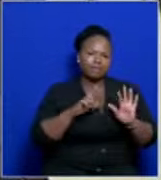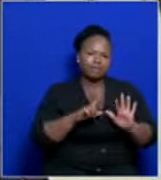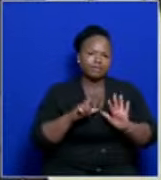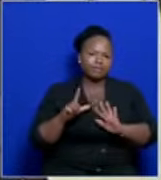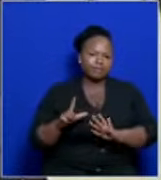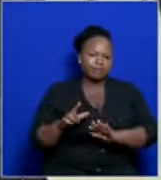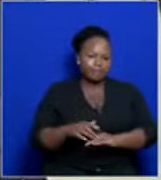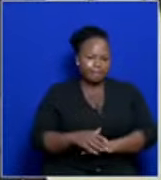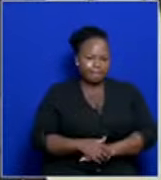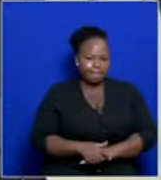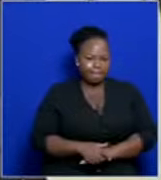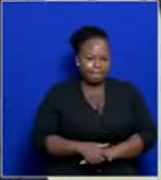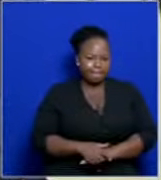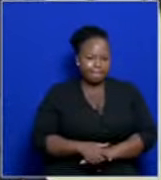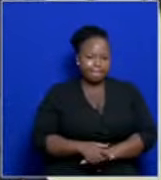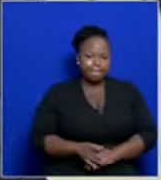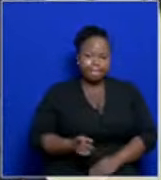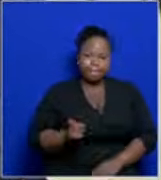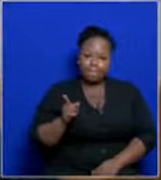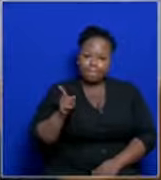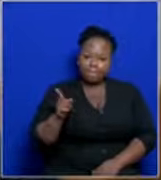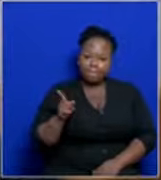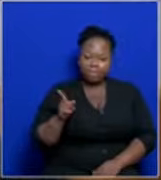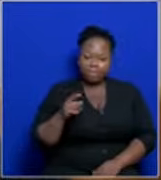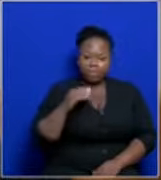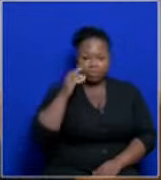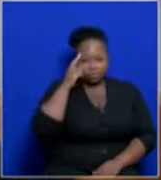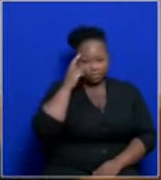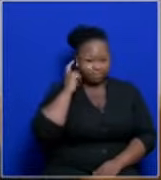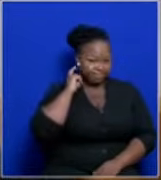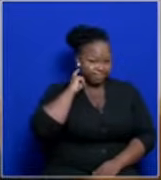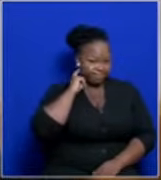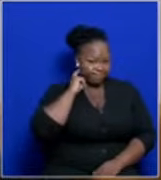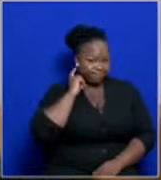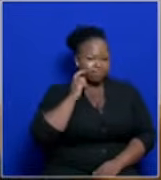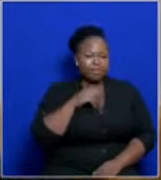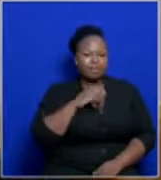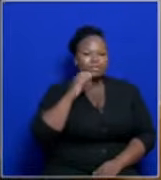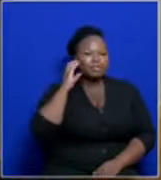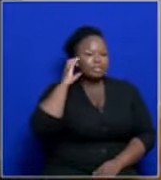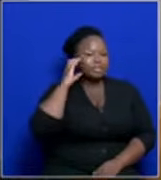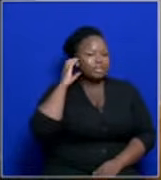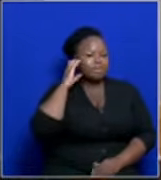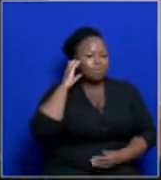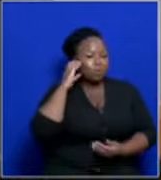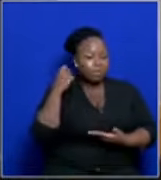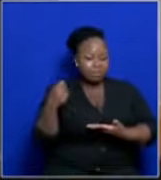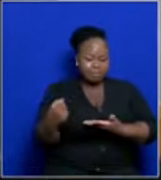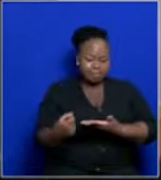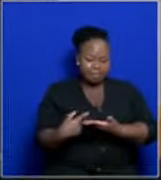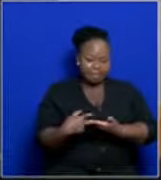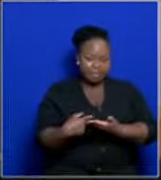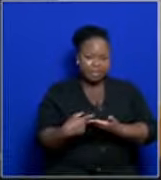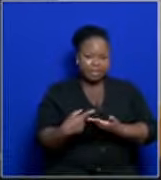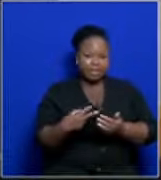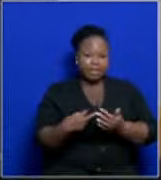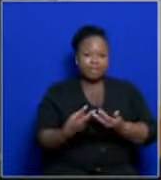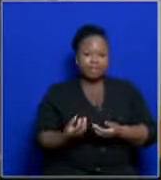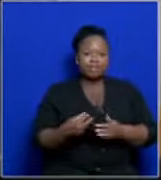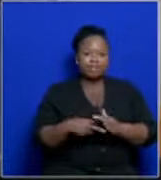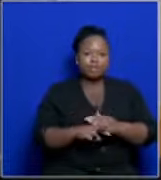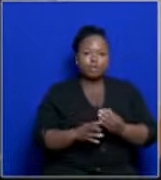that you note from your cell phone that SPIS sent you the clip on 6 March